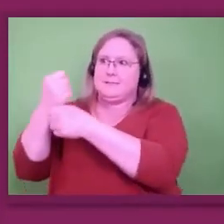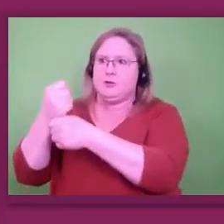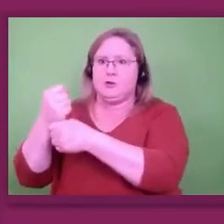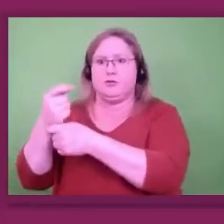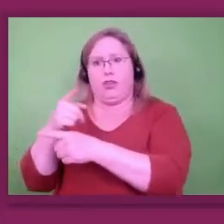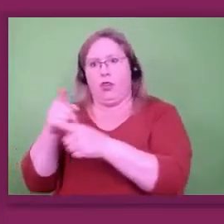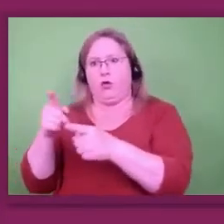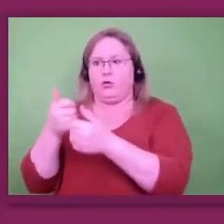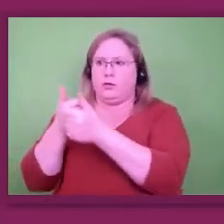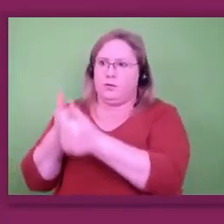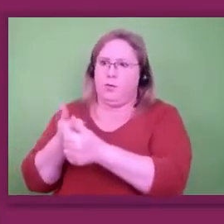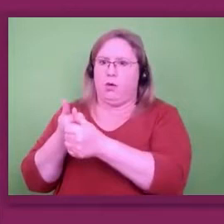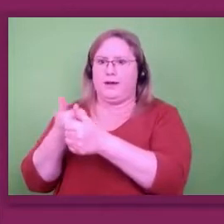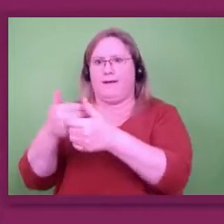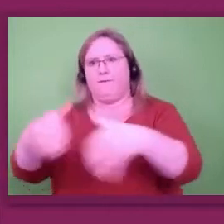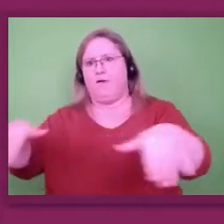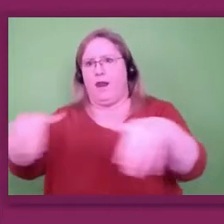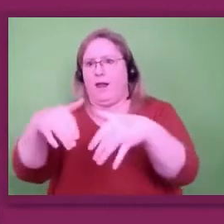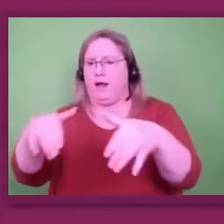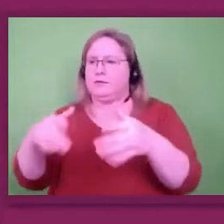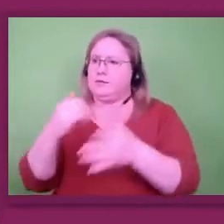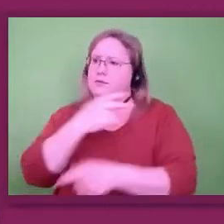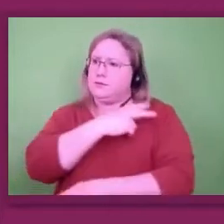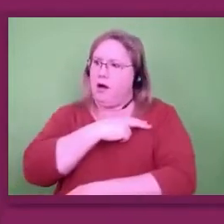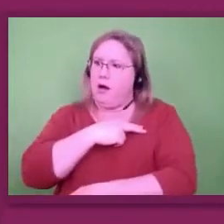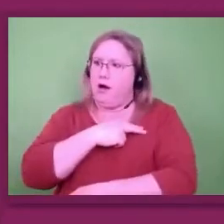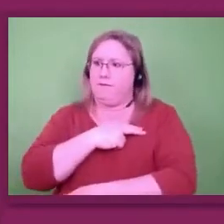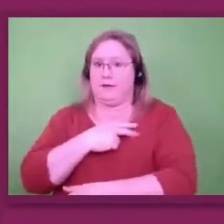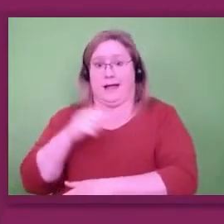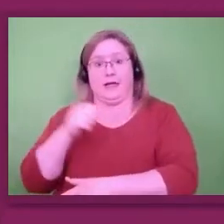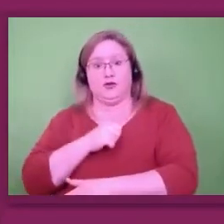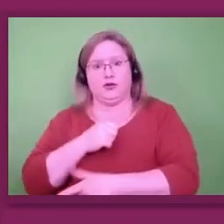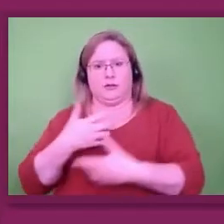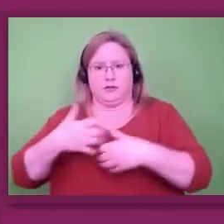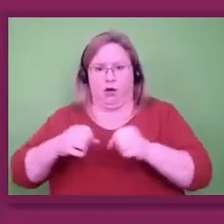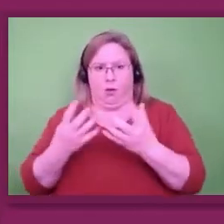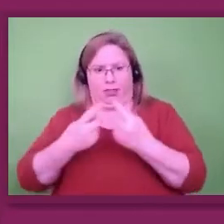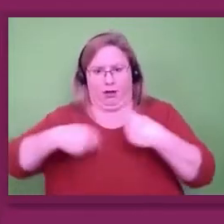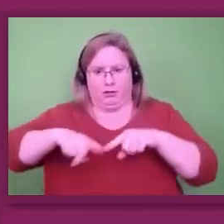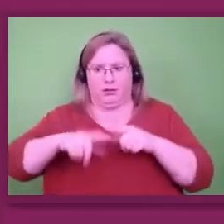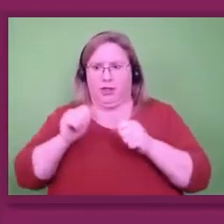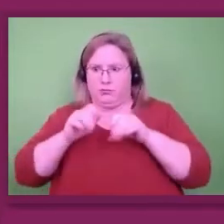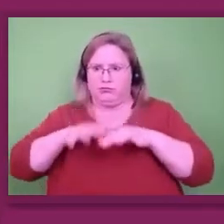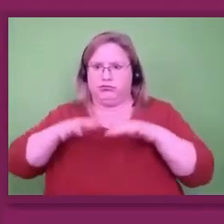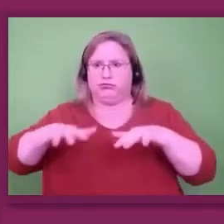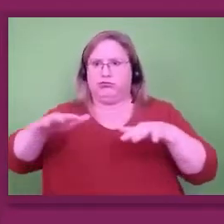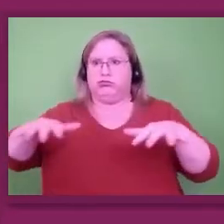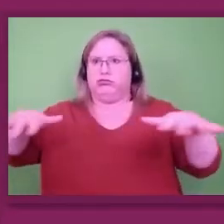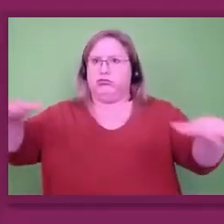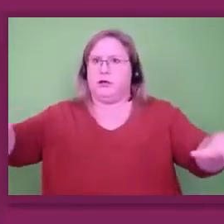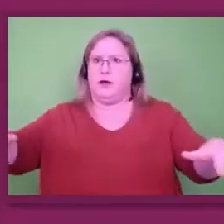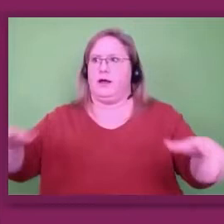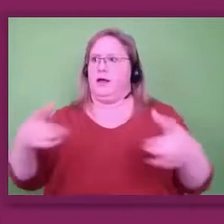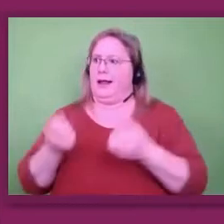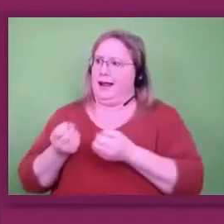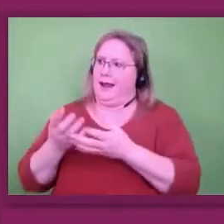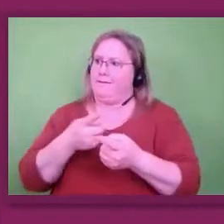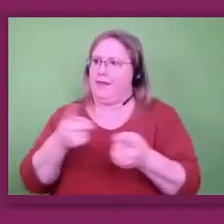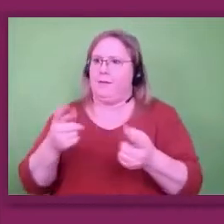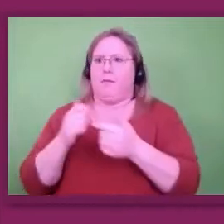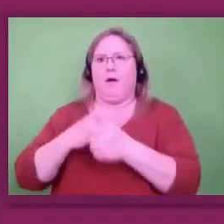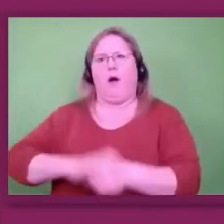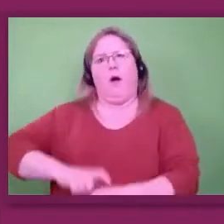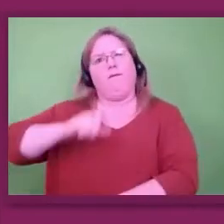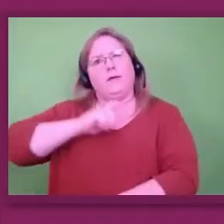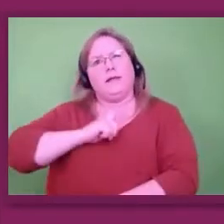should start filtering out to our members, who will have the confidence to support the women that they care for and even challenge poor